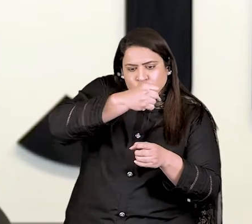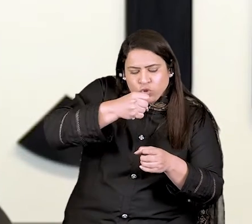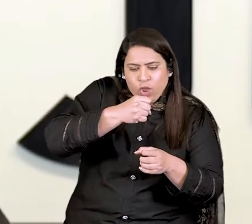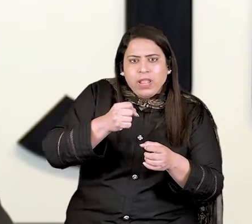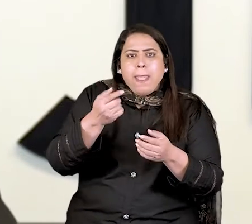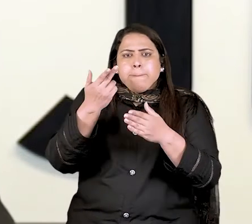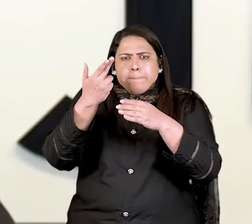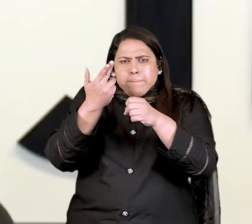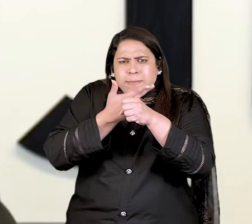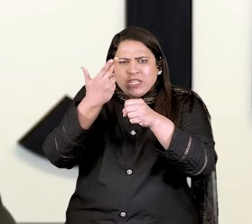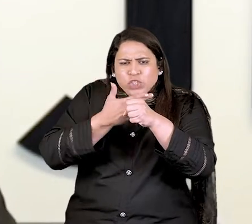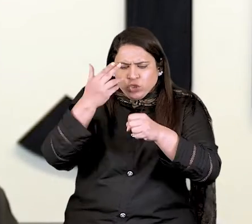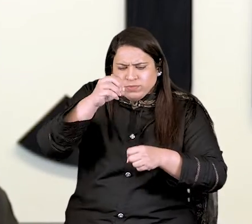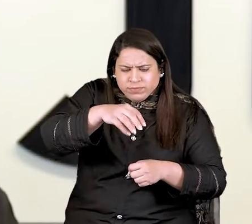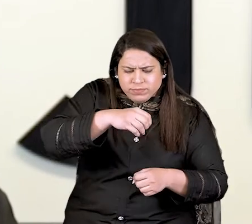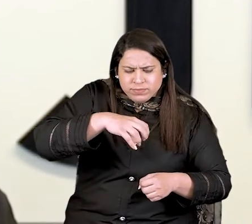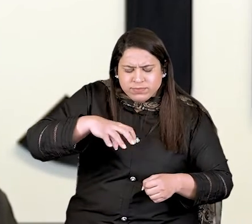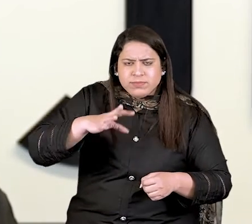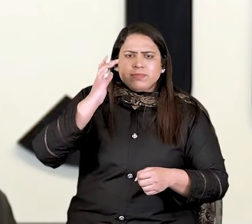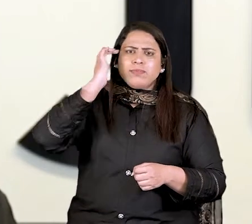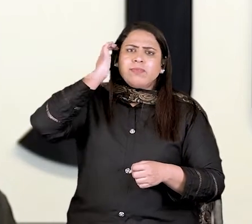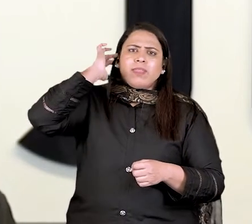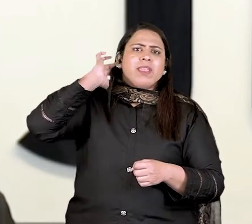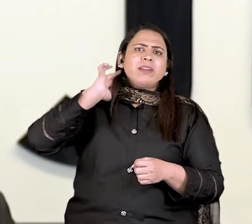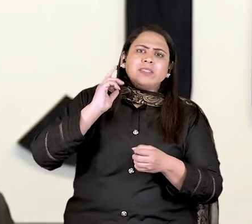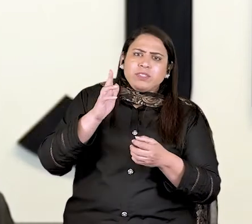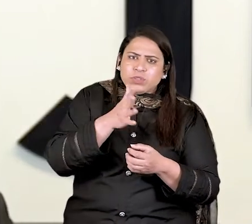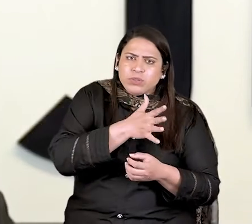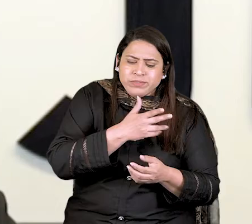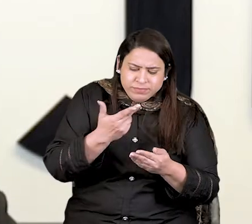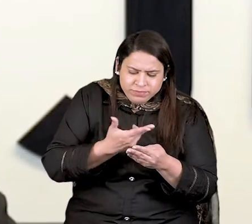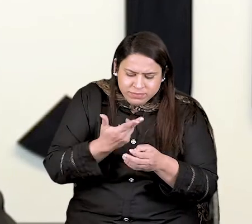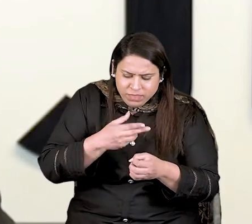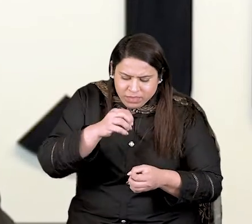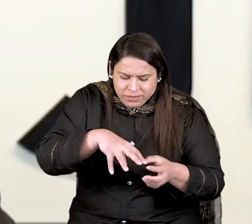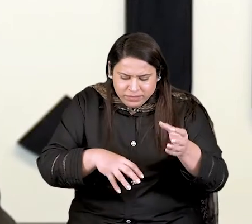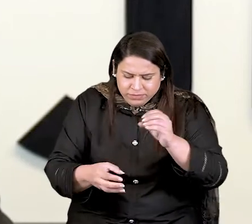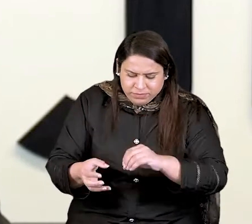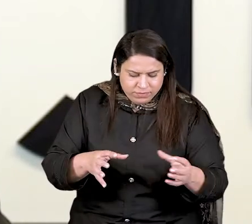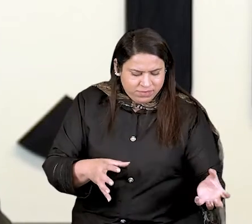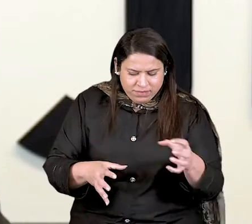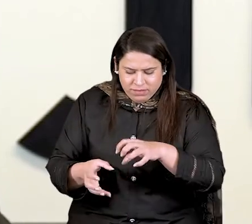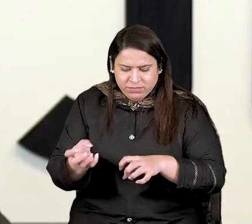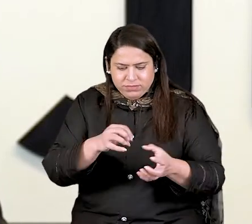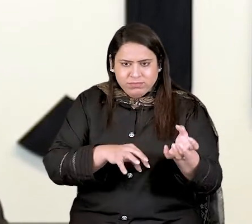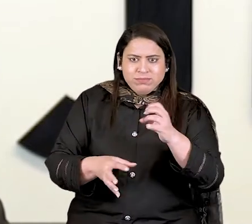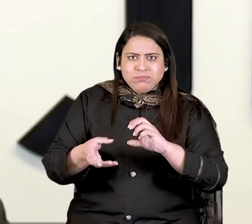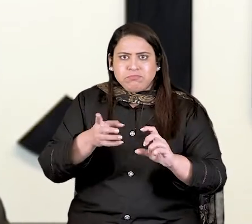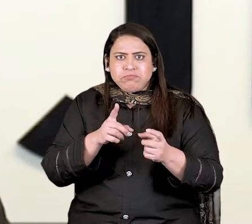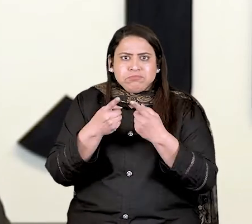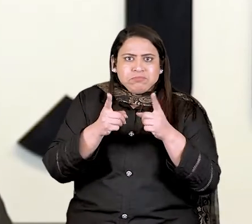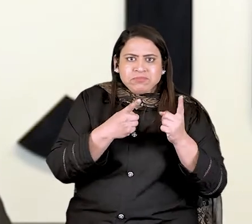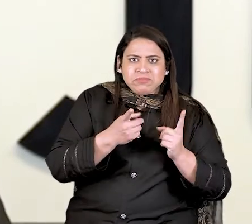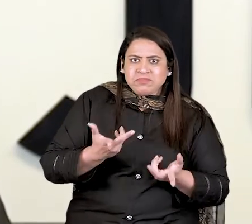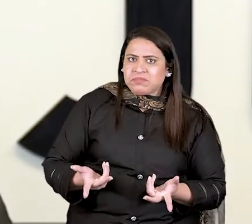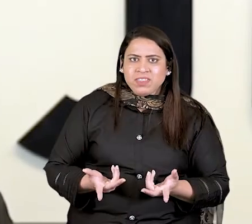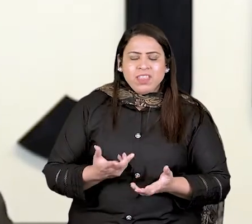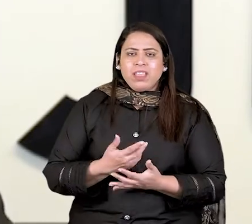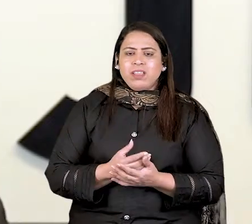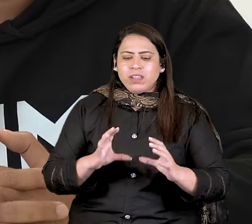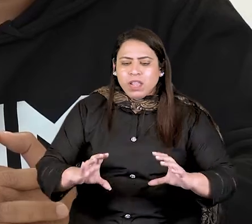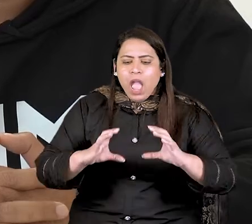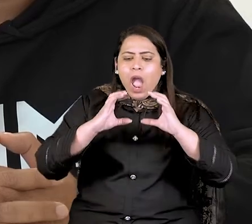I didn't put in there. I'm not a lettuce person. Then he had signature sauce. He had BRIM sauce. He